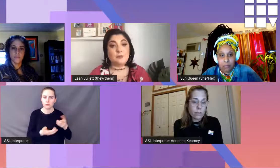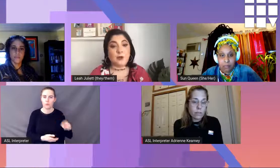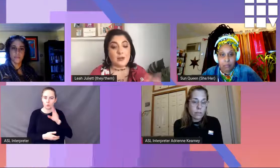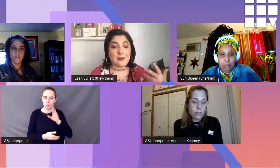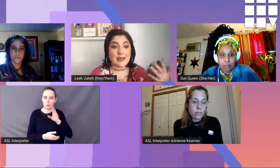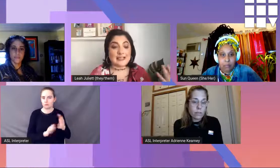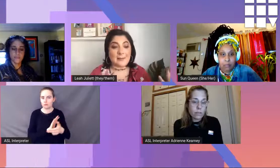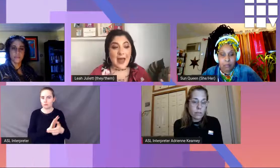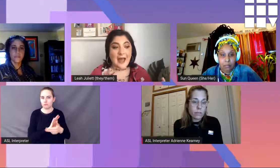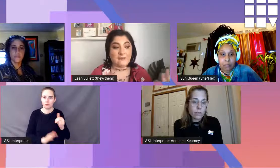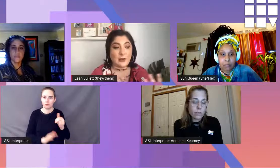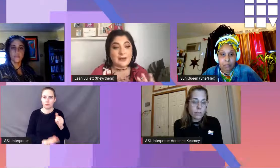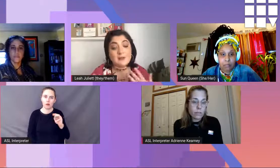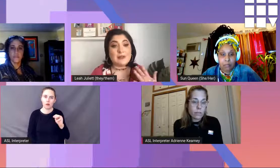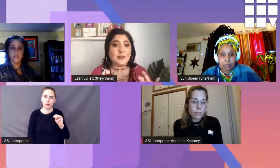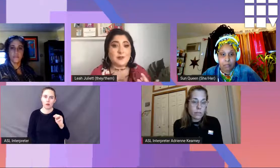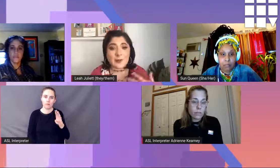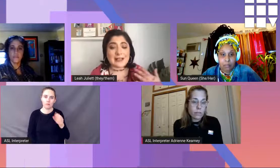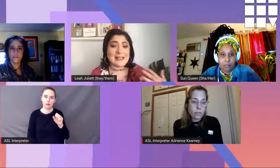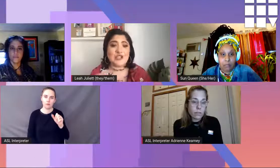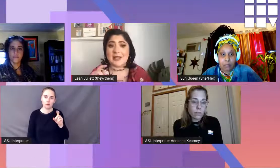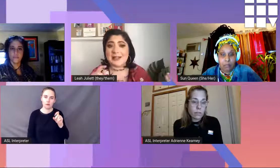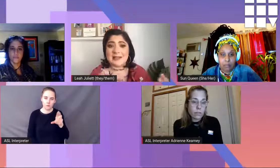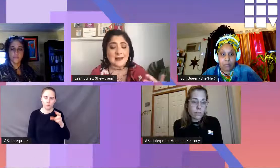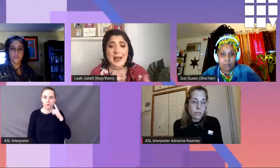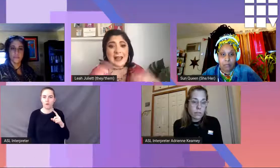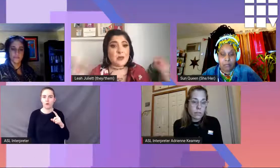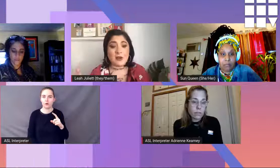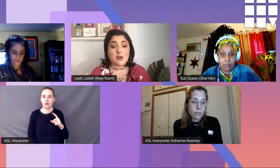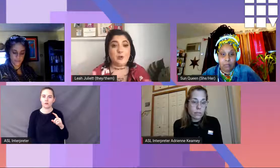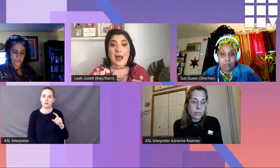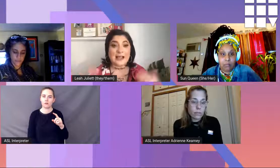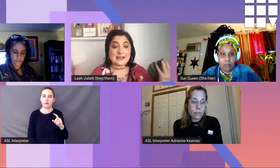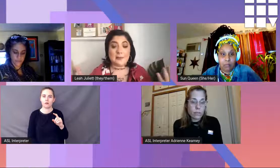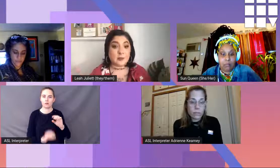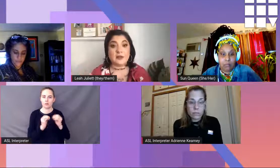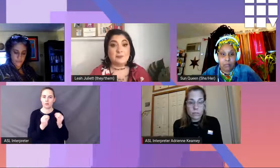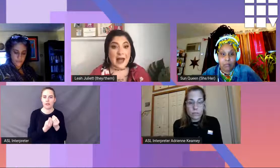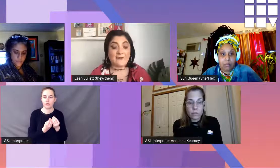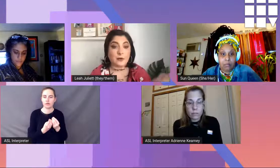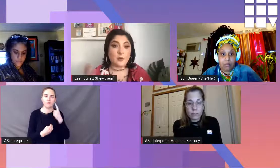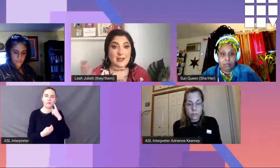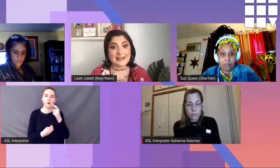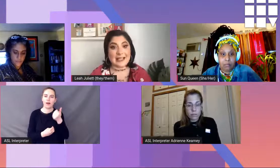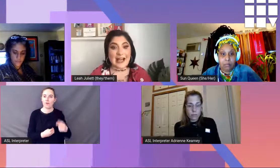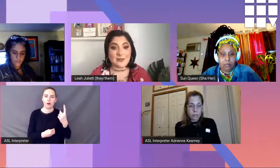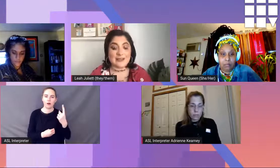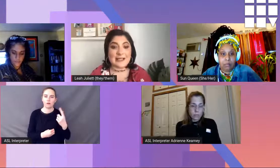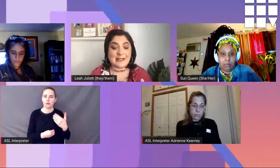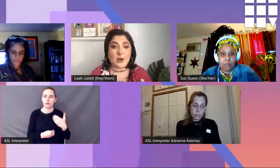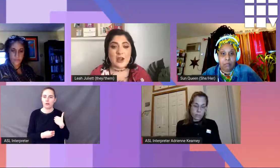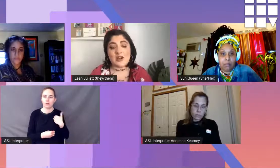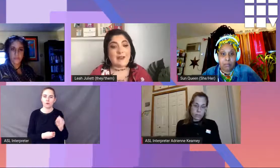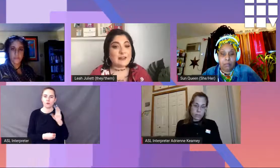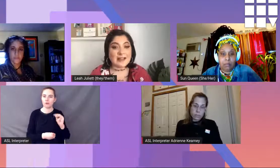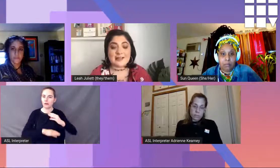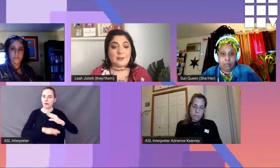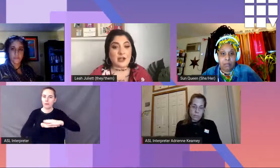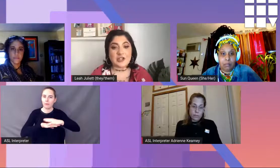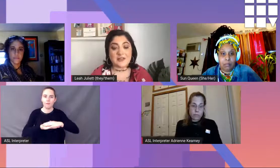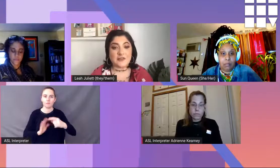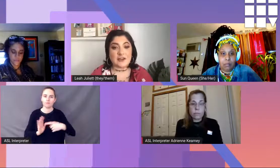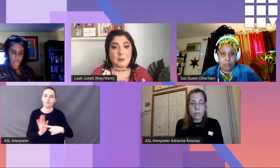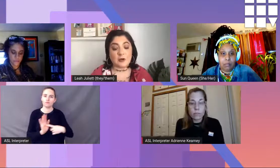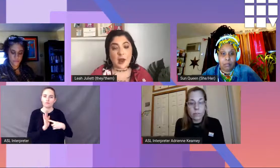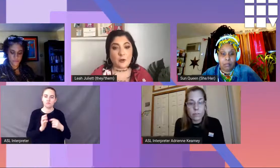Against Revenge Porn. And we accept that for influencers, organizations, anyone who has some sort of platform who wants to connect with us. So everything's